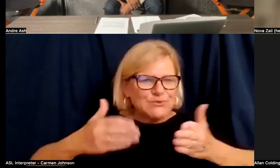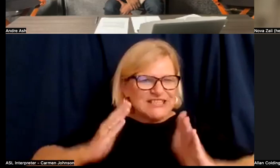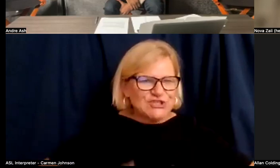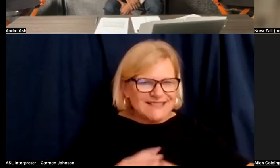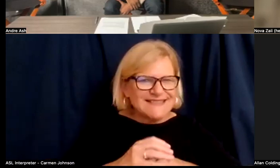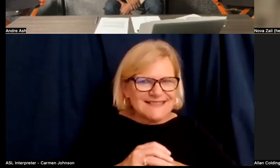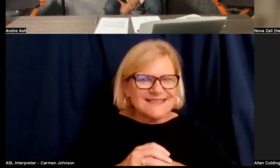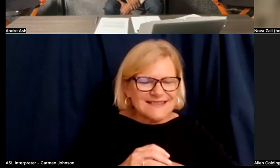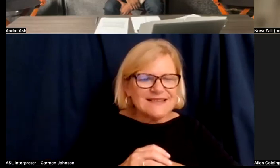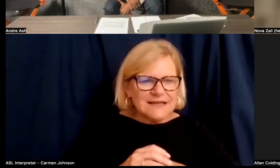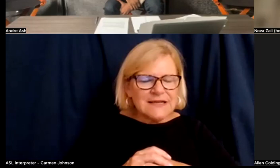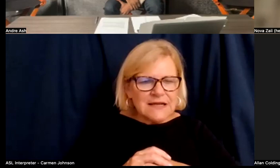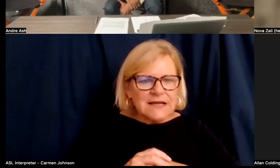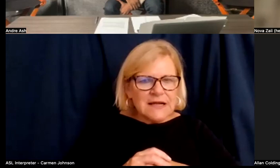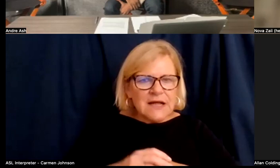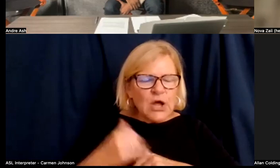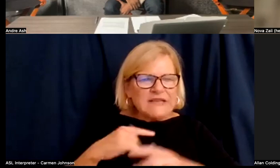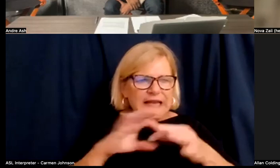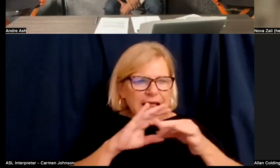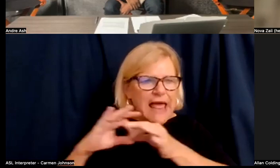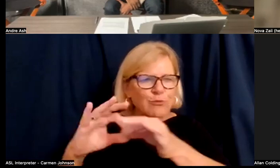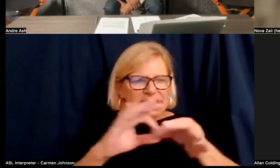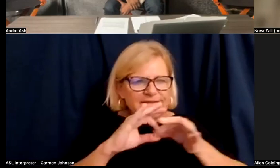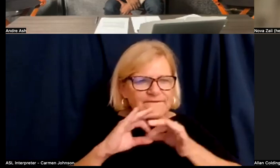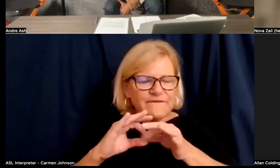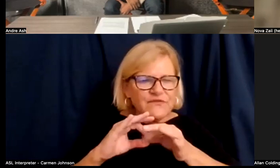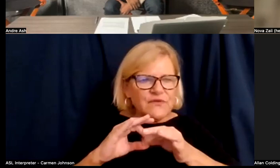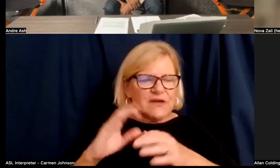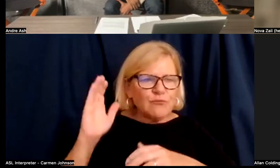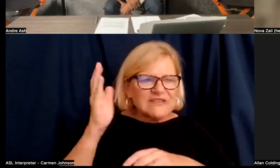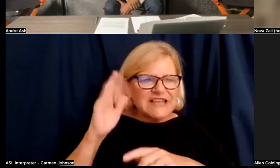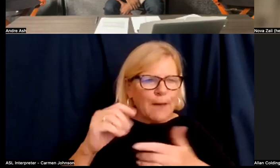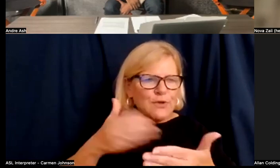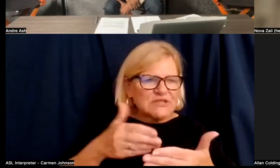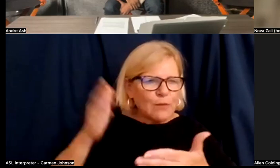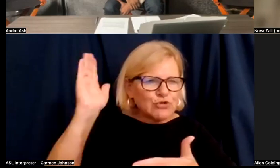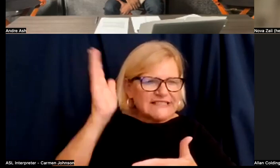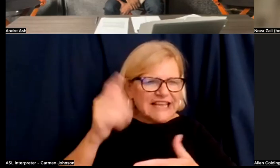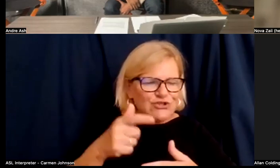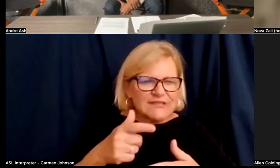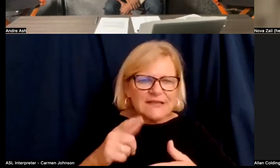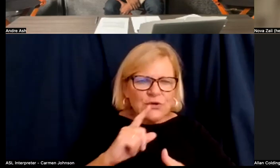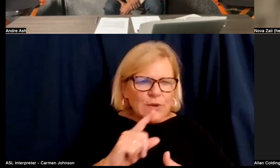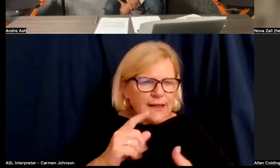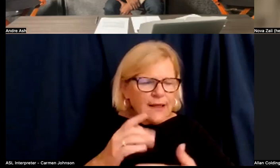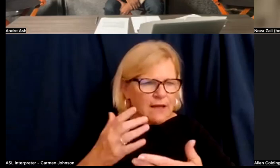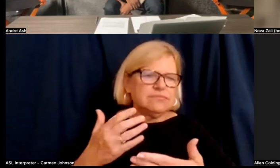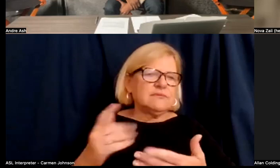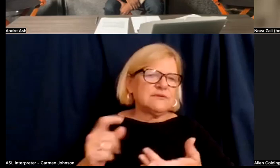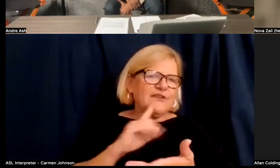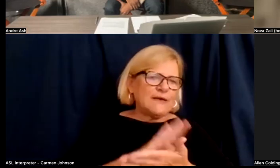Okay, and we did collaborative presentations and musical presentations, and it really came off really